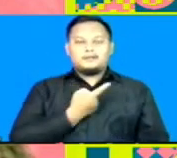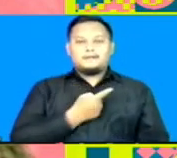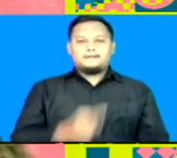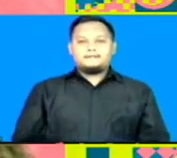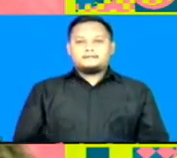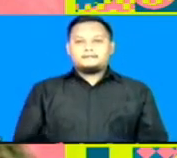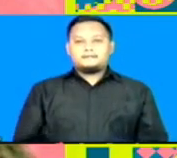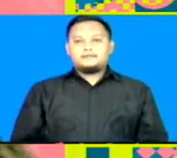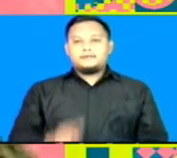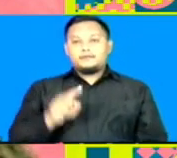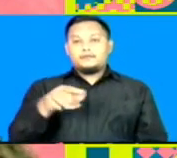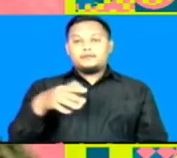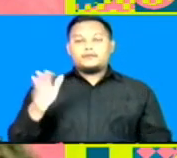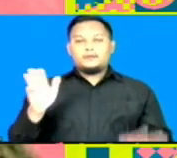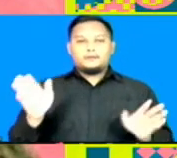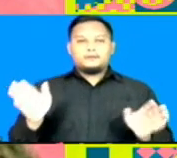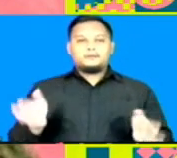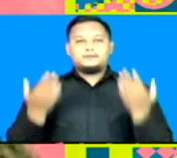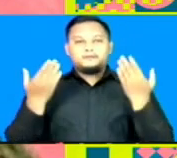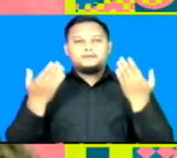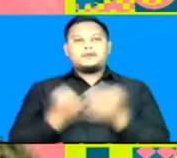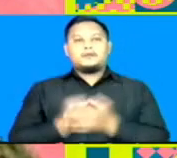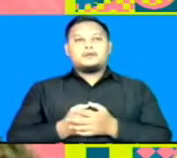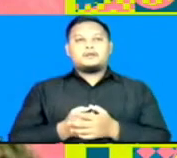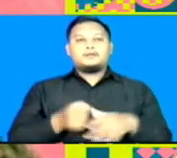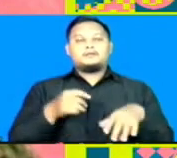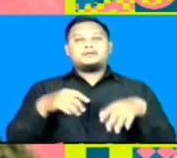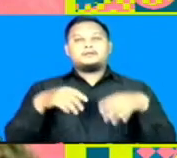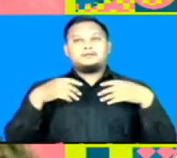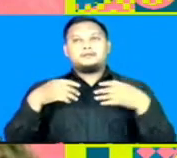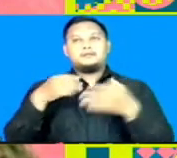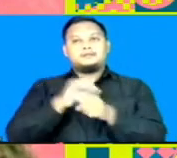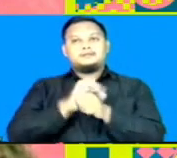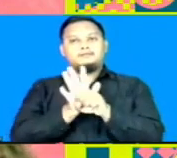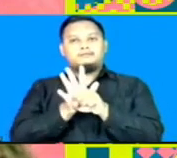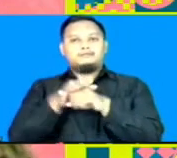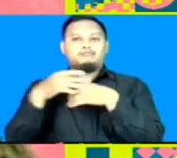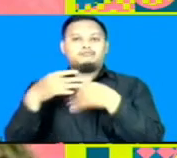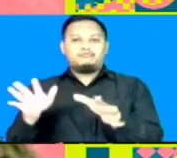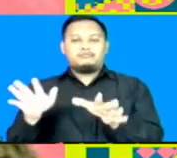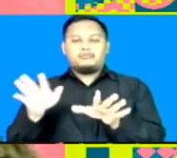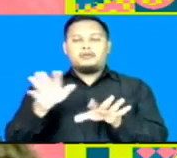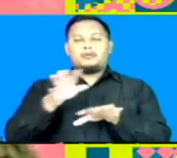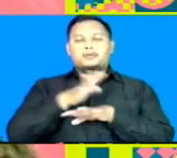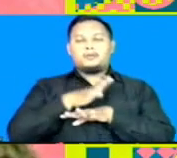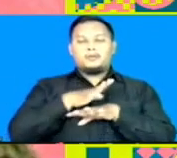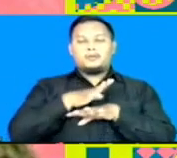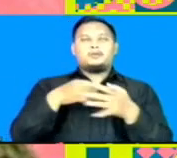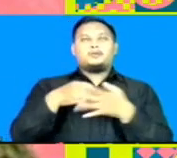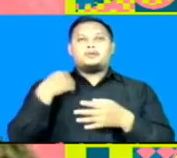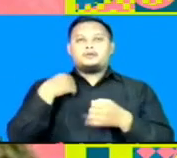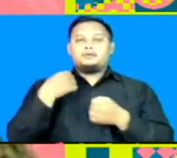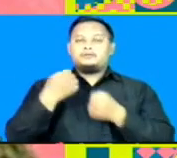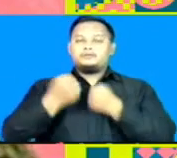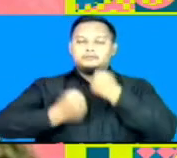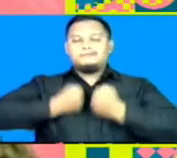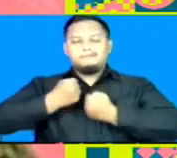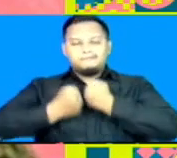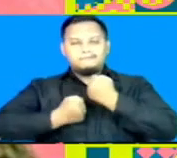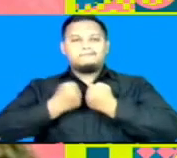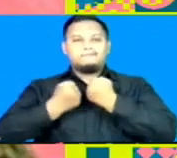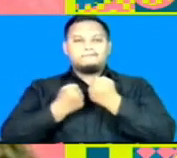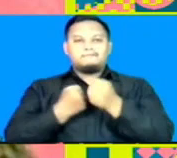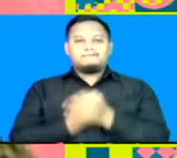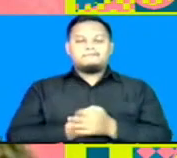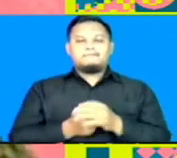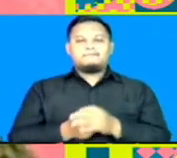the insufficiency of our business as usual multilateralism. Under the Indonesian presidency,